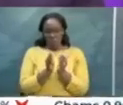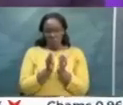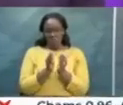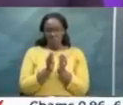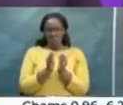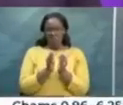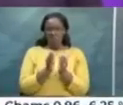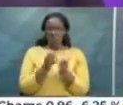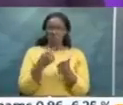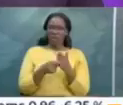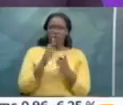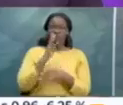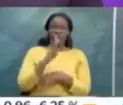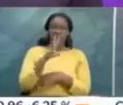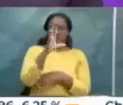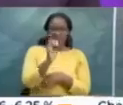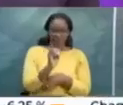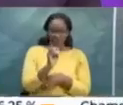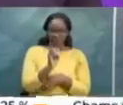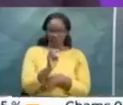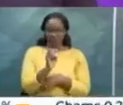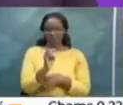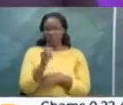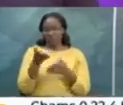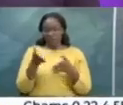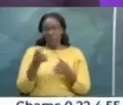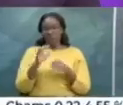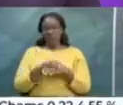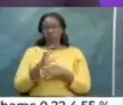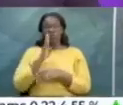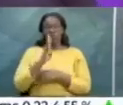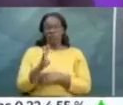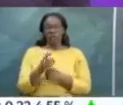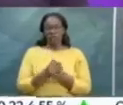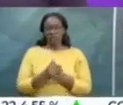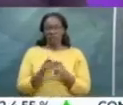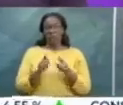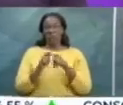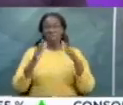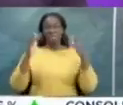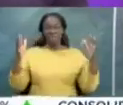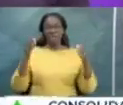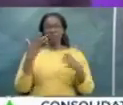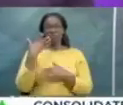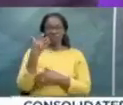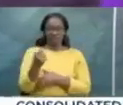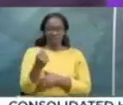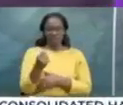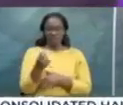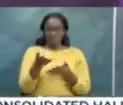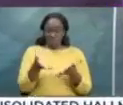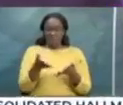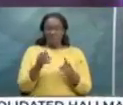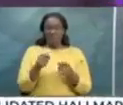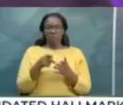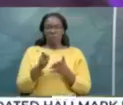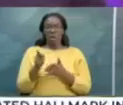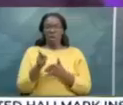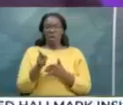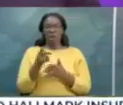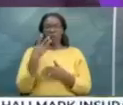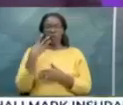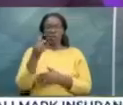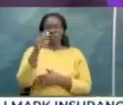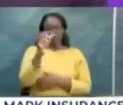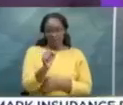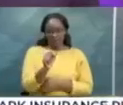go for 450. On SOKO, you'll get it for 400. The big ones go for 500. On SOKO, you'll get it for